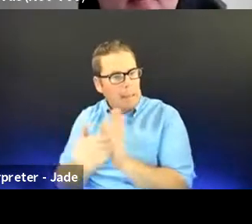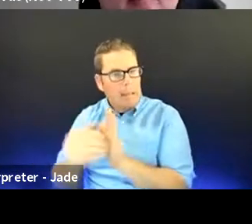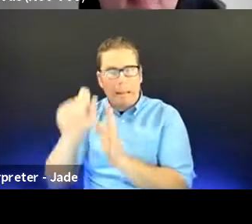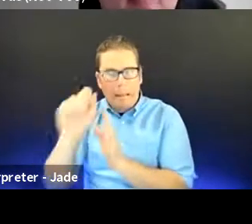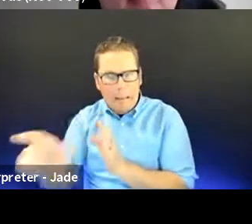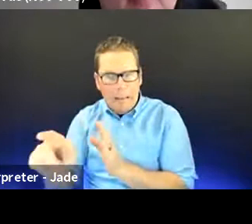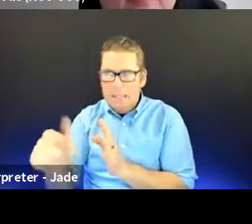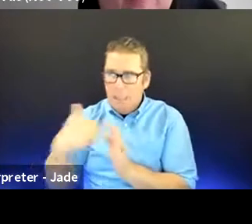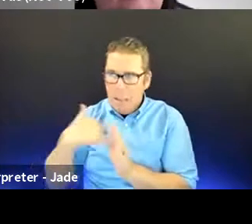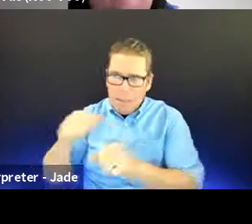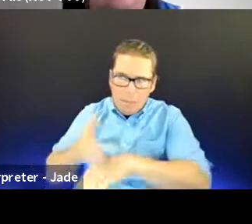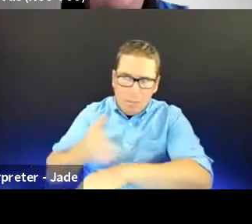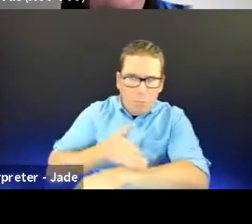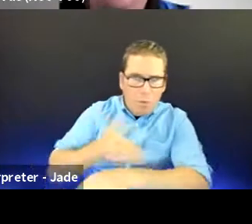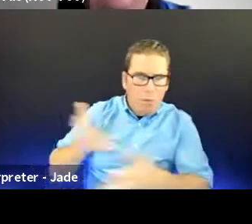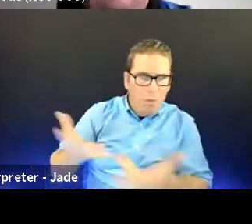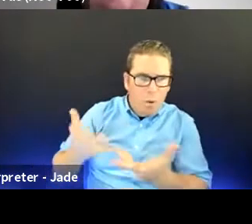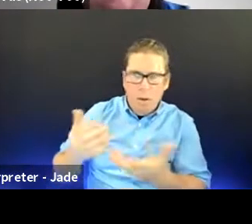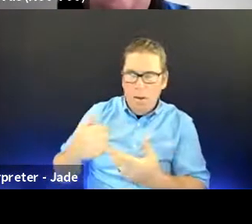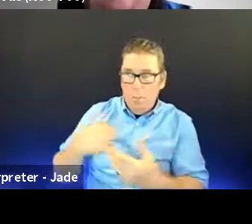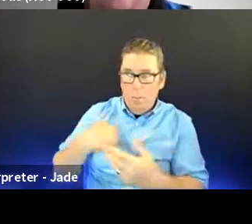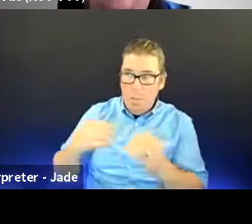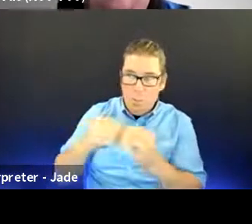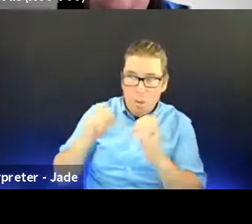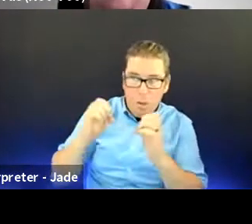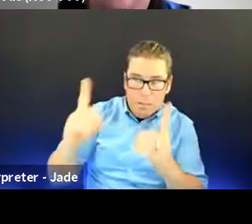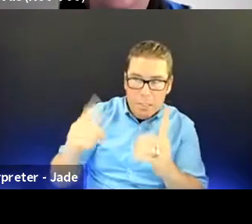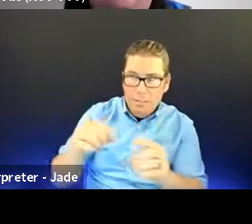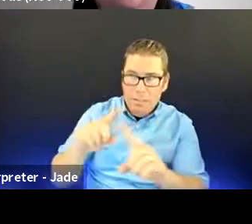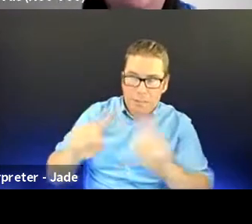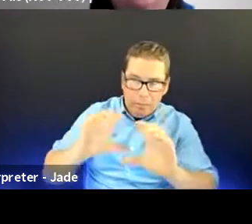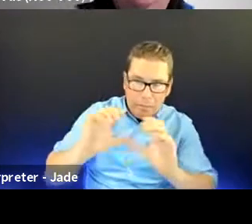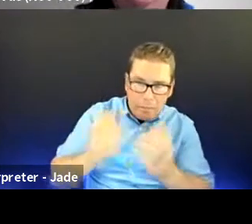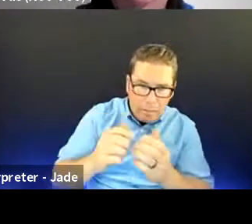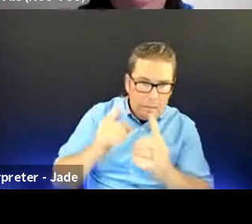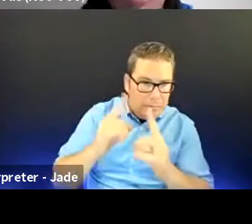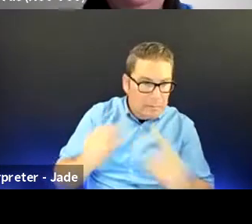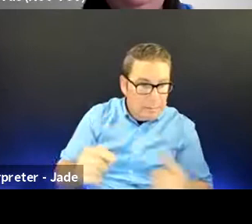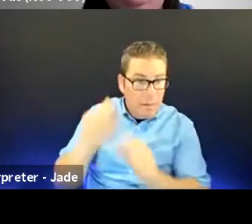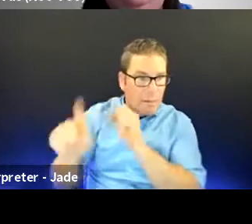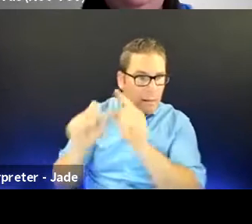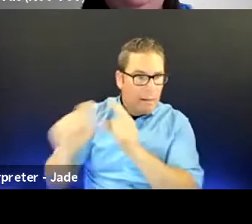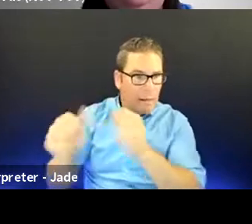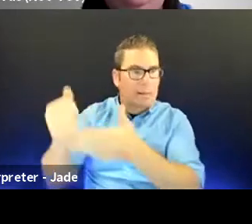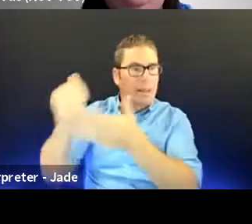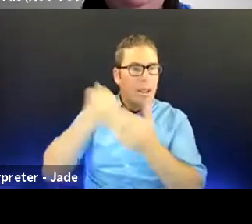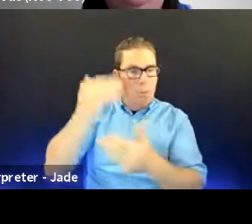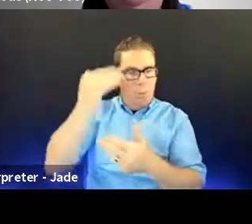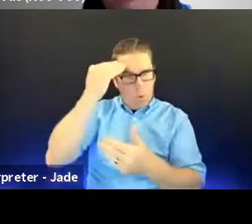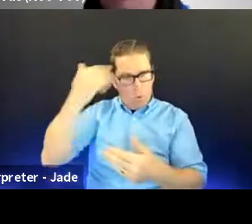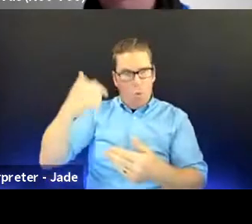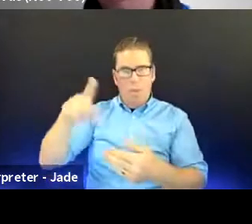course, however you want to improve so that when you apply the next time around, you have a fuller package and a fuller resume. And at some point you